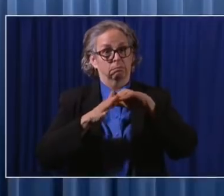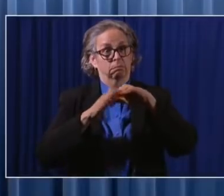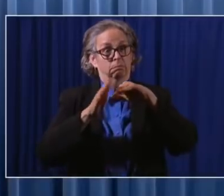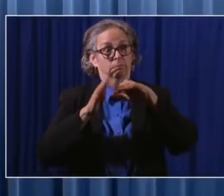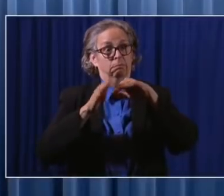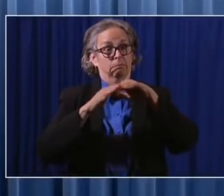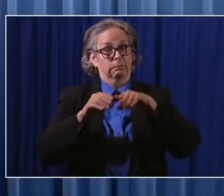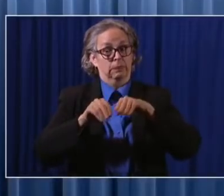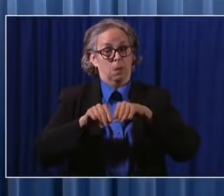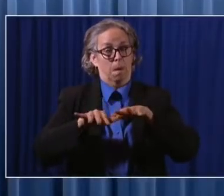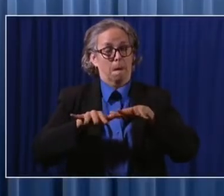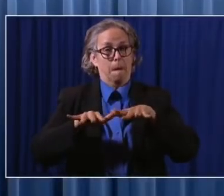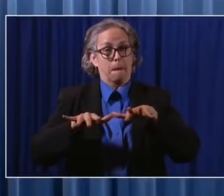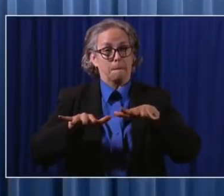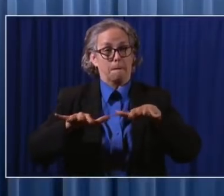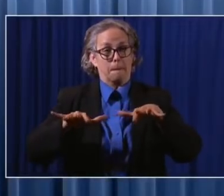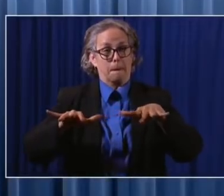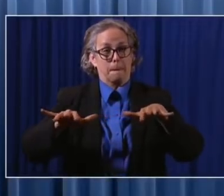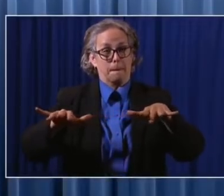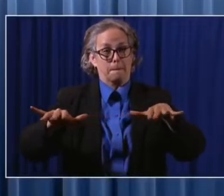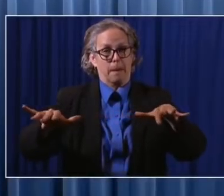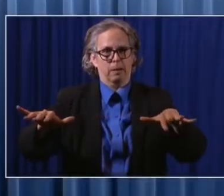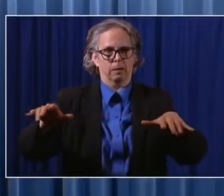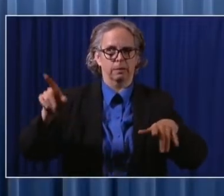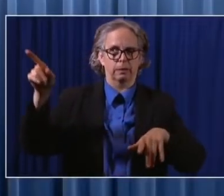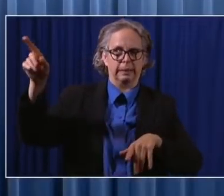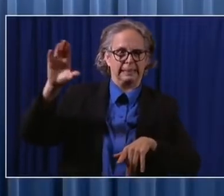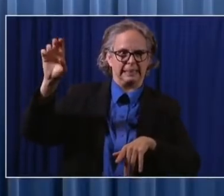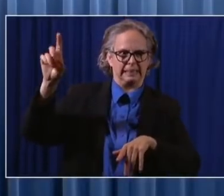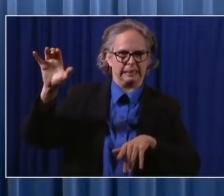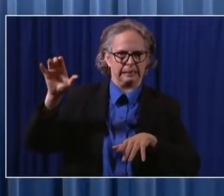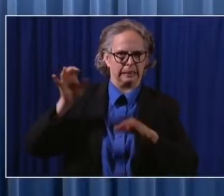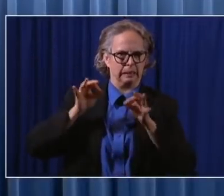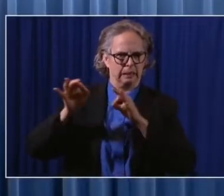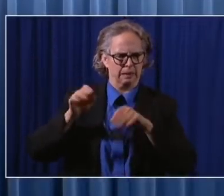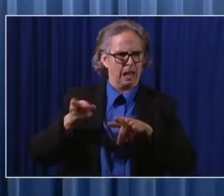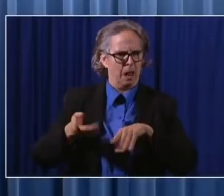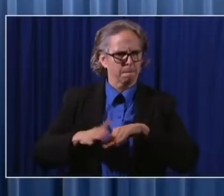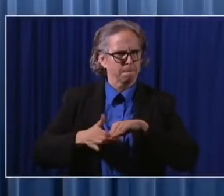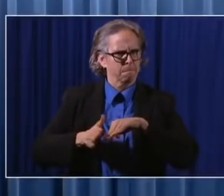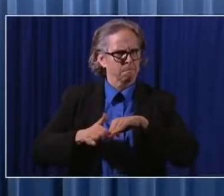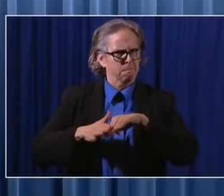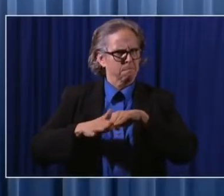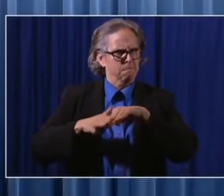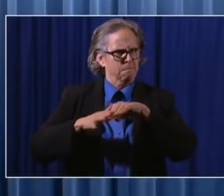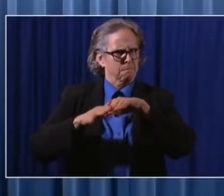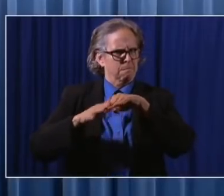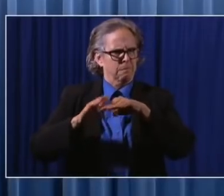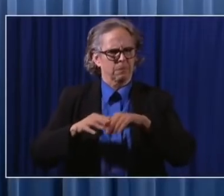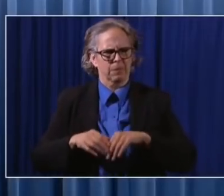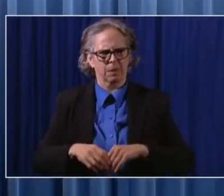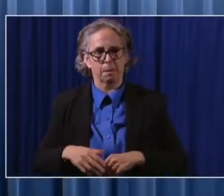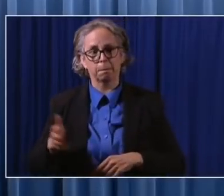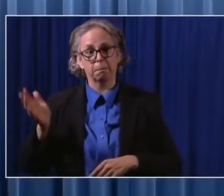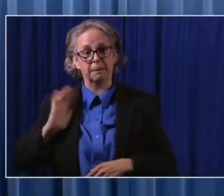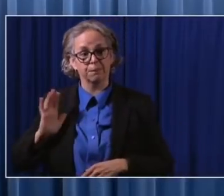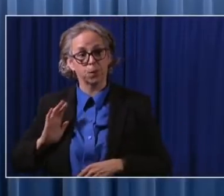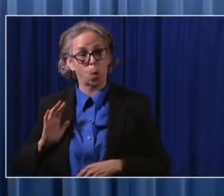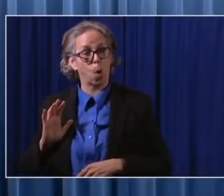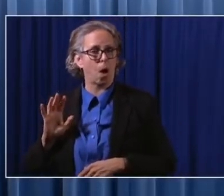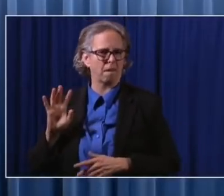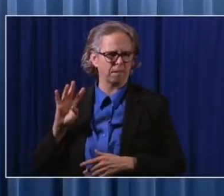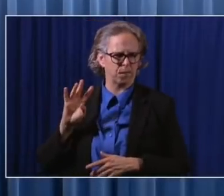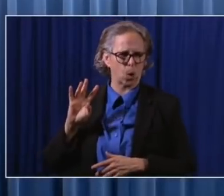as defined by the Centers for Disease Control and Prevention. Case increases from an average of 41 cases on